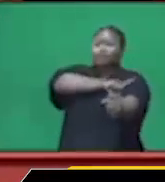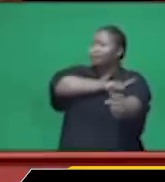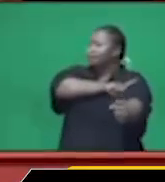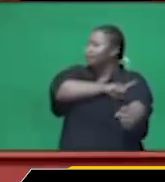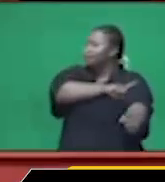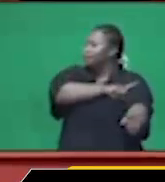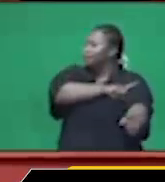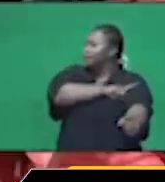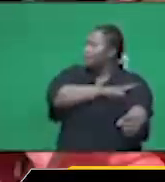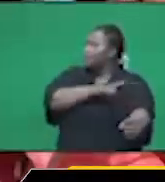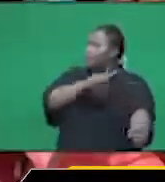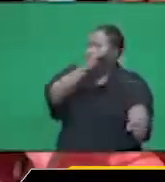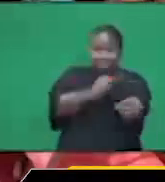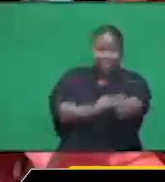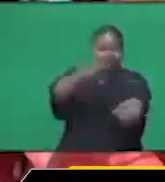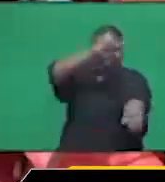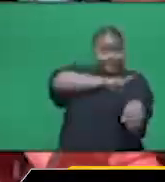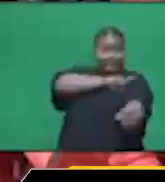Matimba!